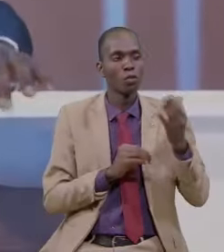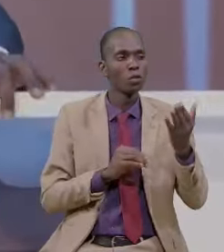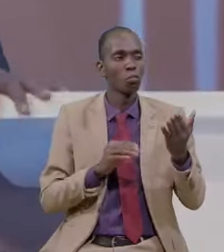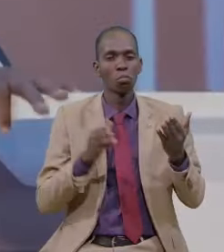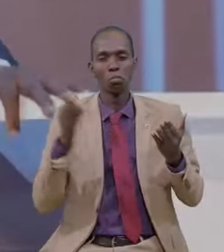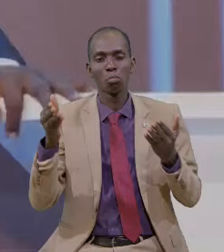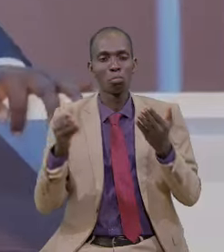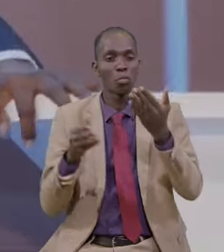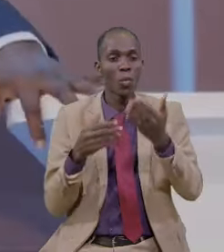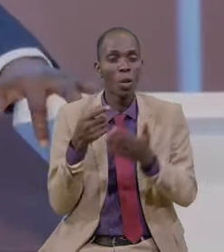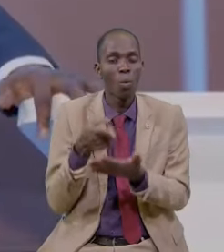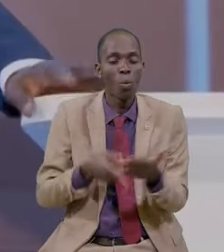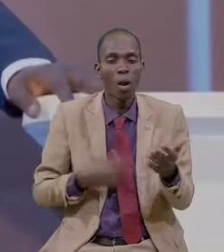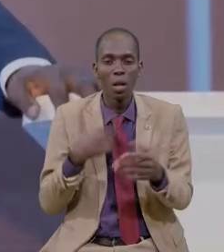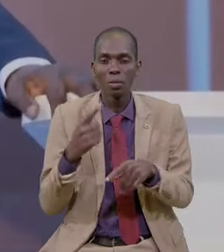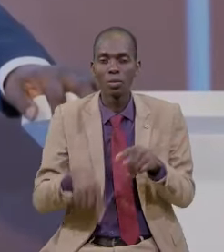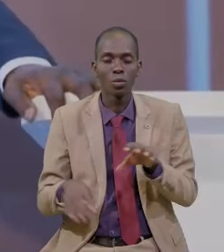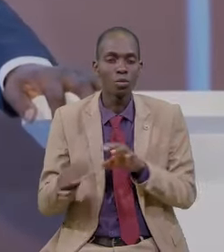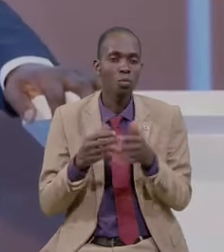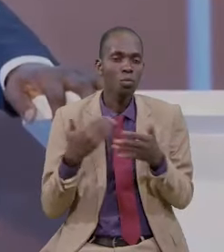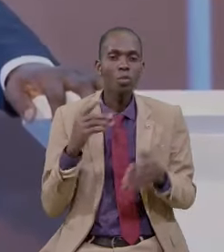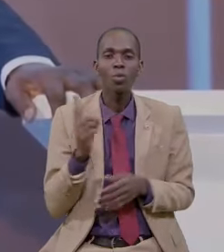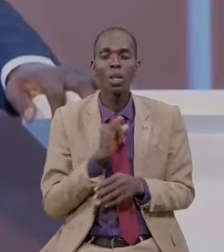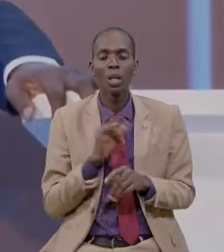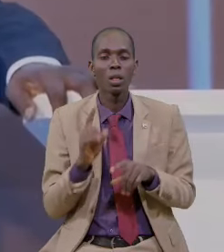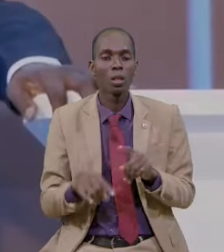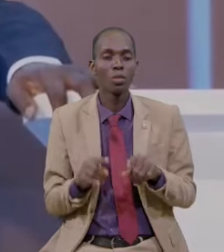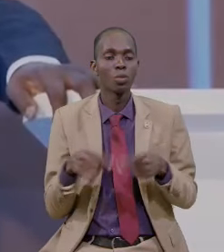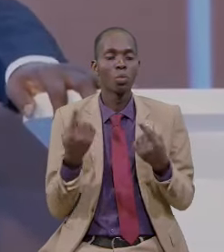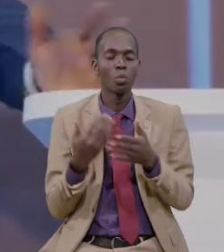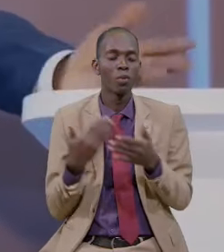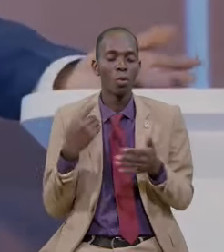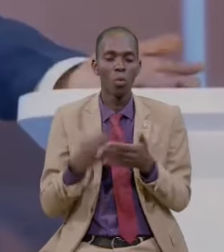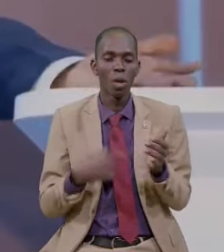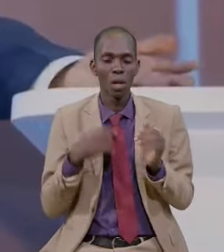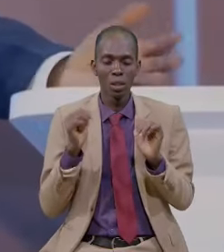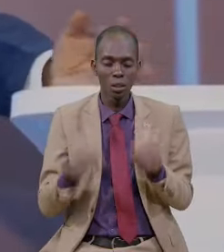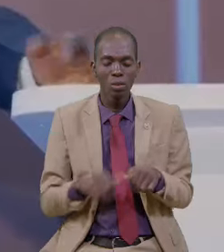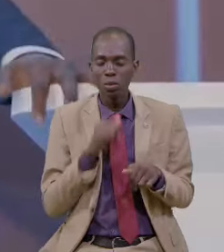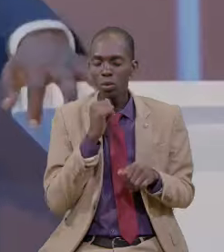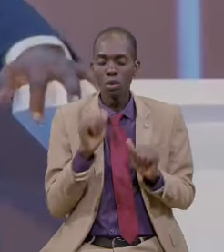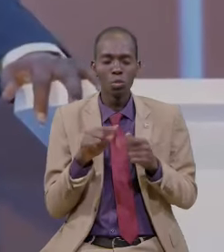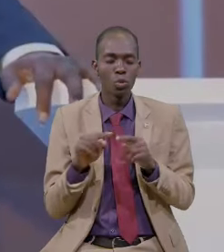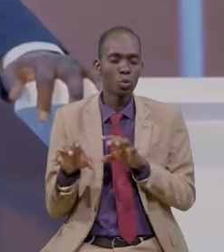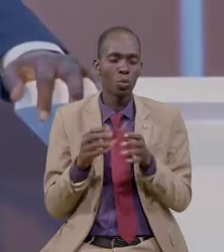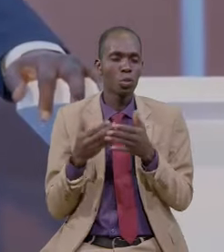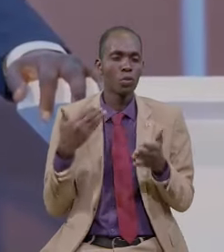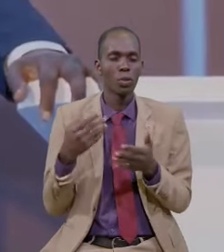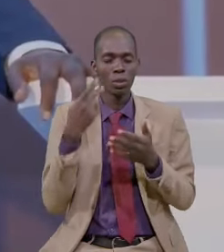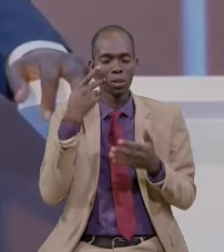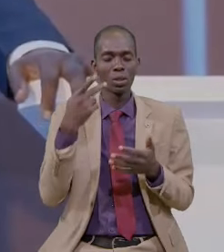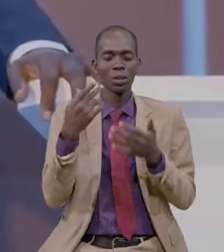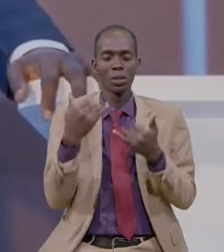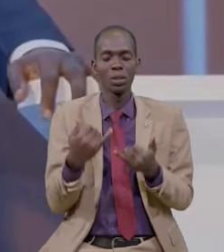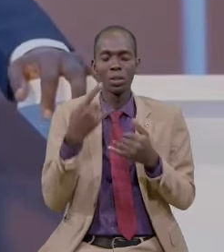do before, where I could not go before, what I could not confront before. Now by the grace of God, the